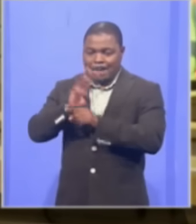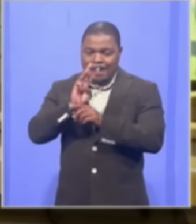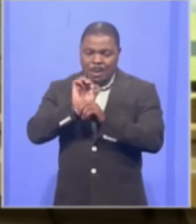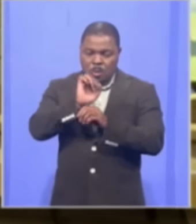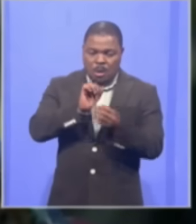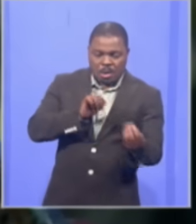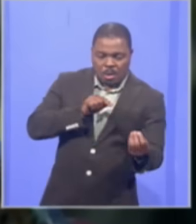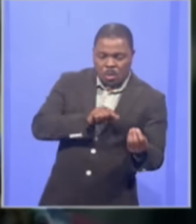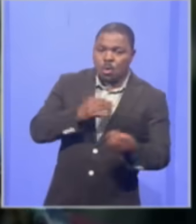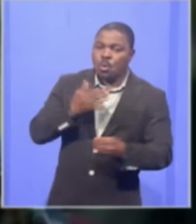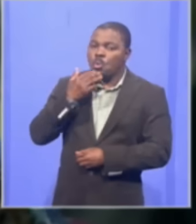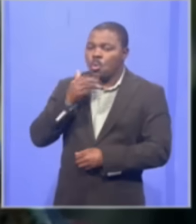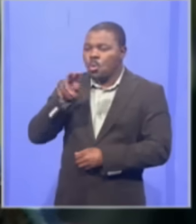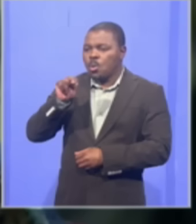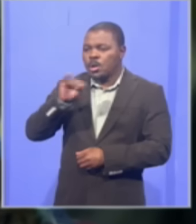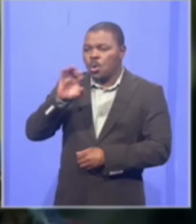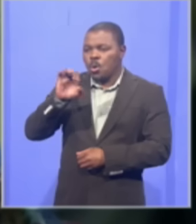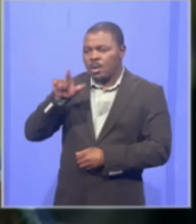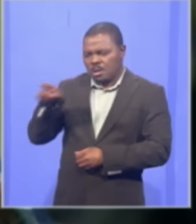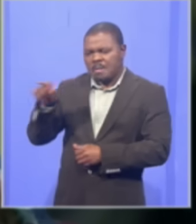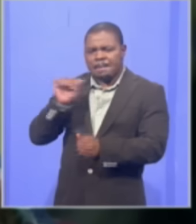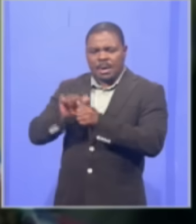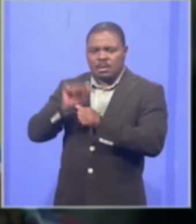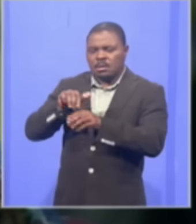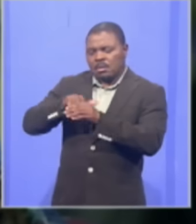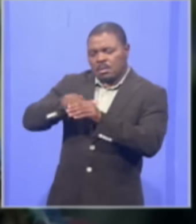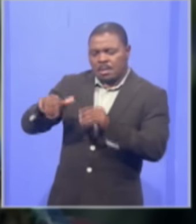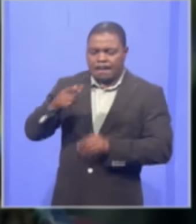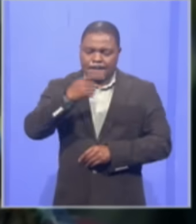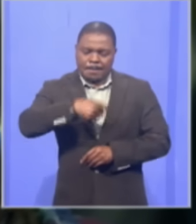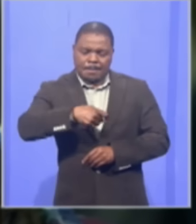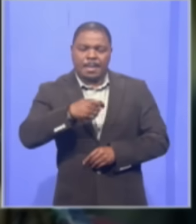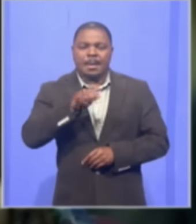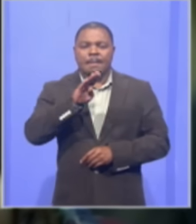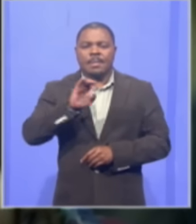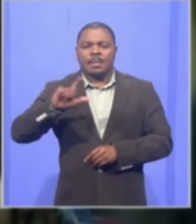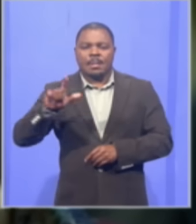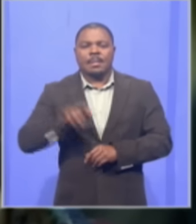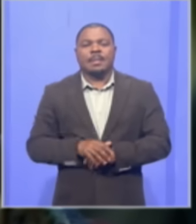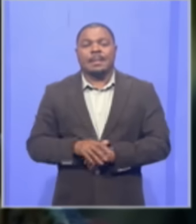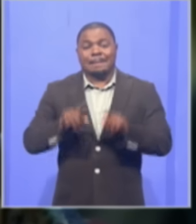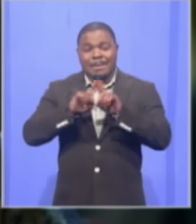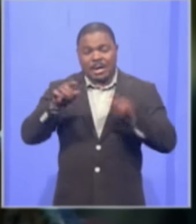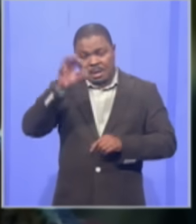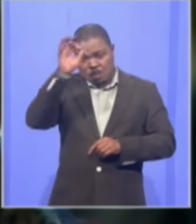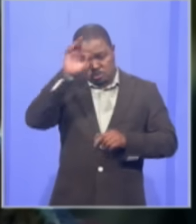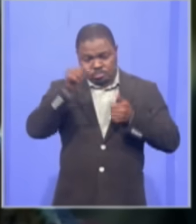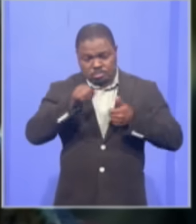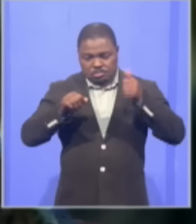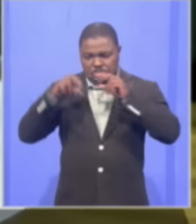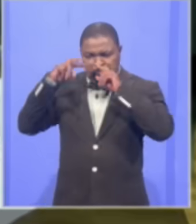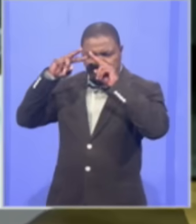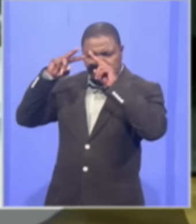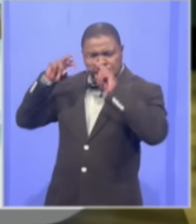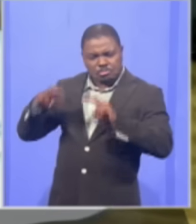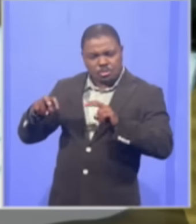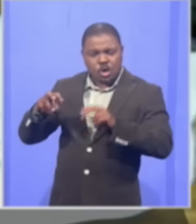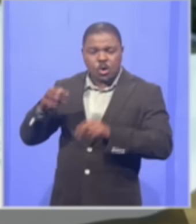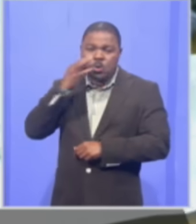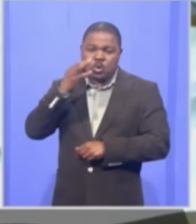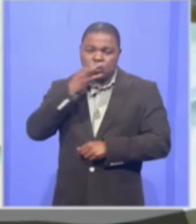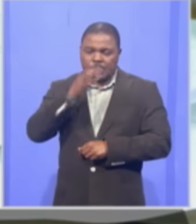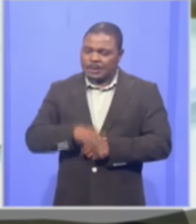mofu Nicole Mick hore a lokollwe ka beile. La o le jwalo mohlanka wa sepolesa eo ya fuputsa nyewe ena o re